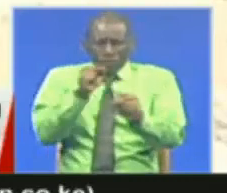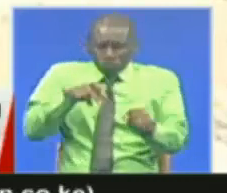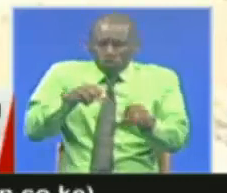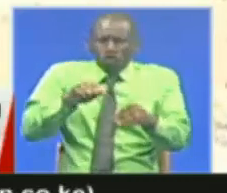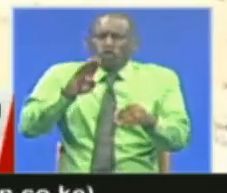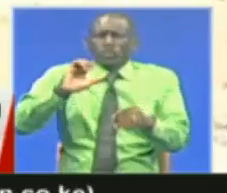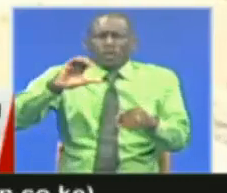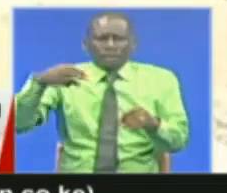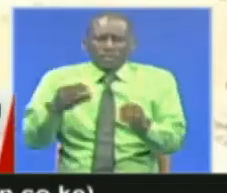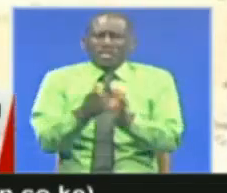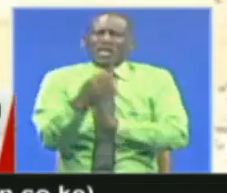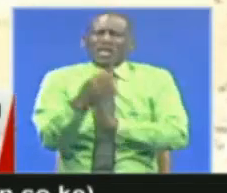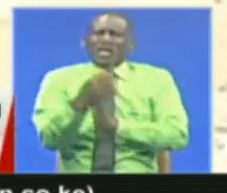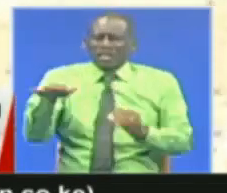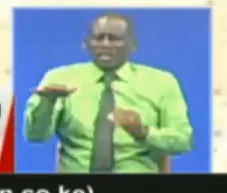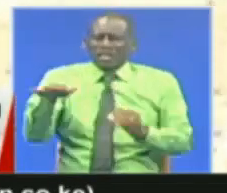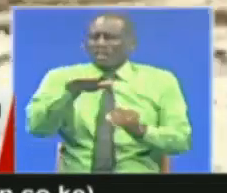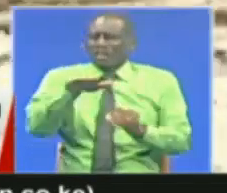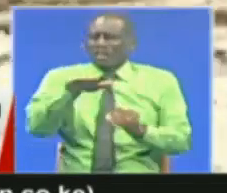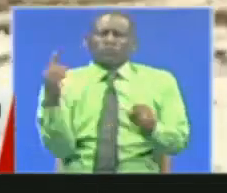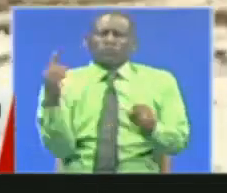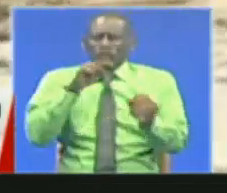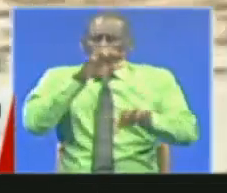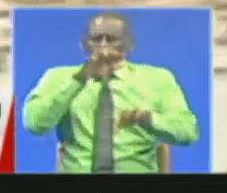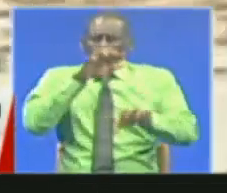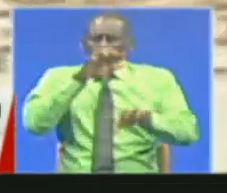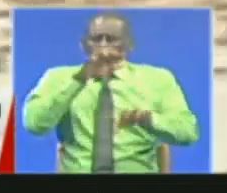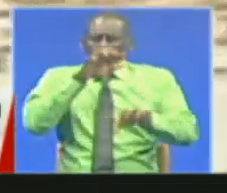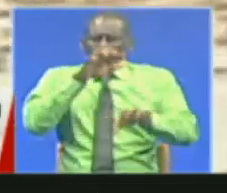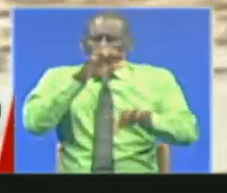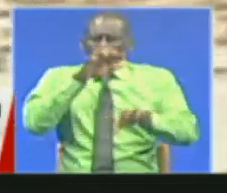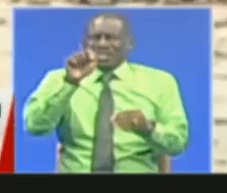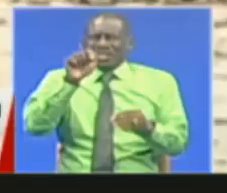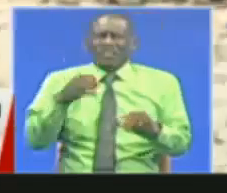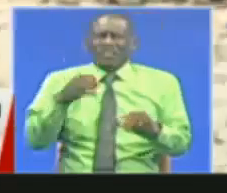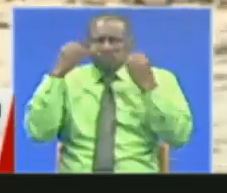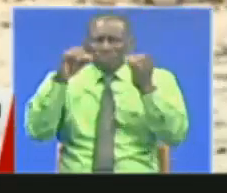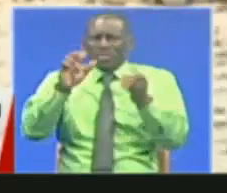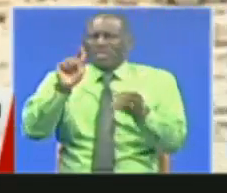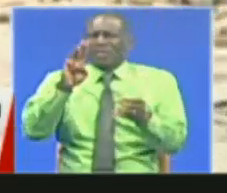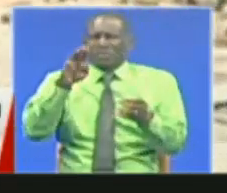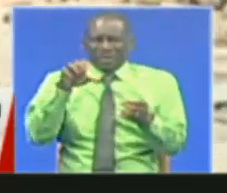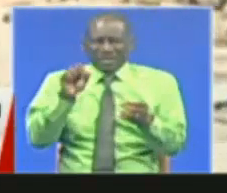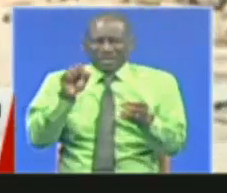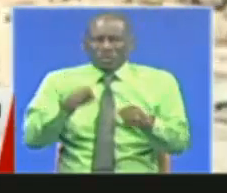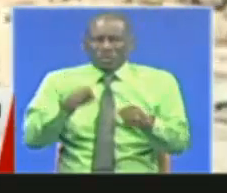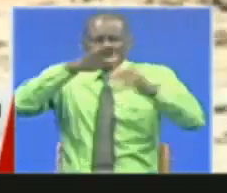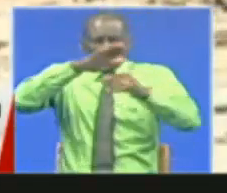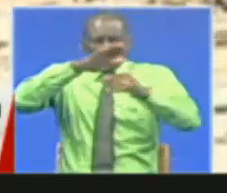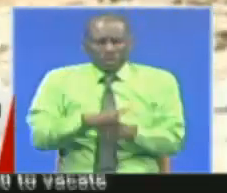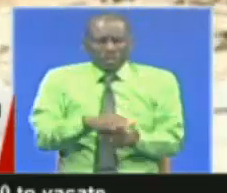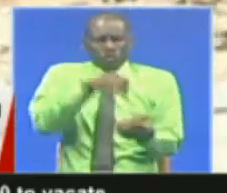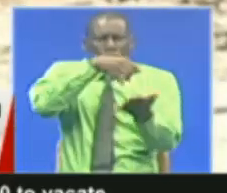environment for turtles could be in danger. NTV is informed that KWS officers are too intimidated to get